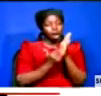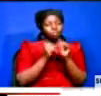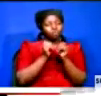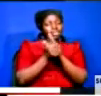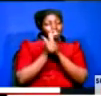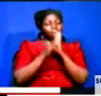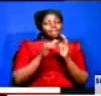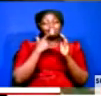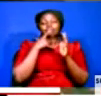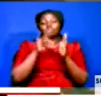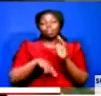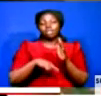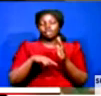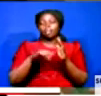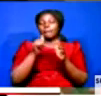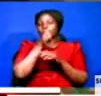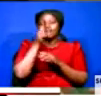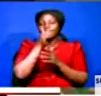bridged by the private sector.